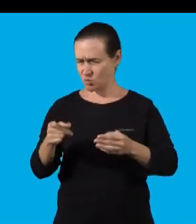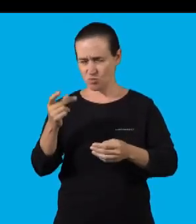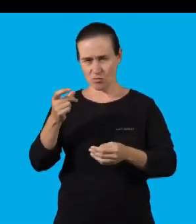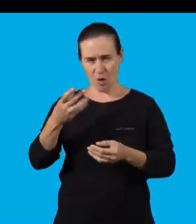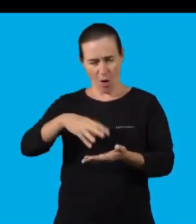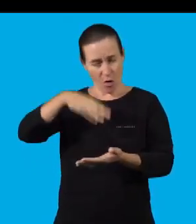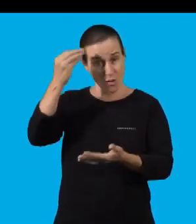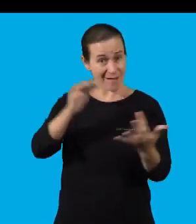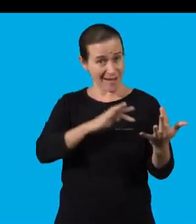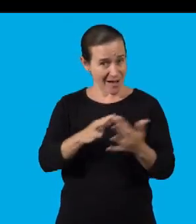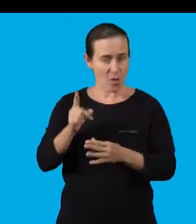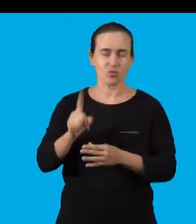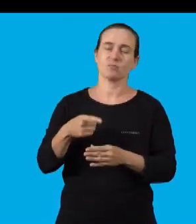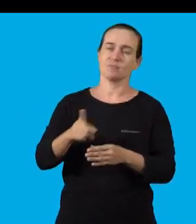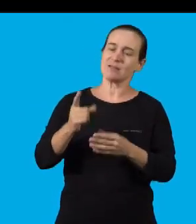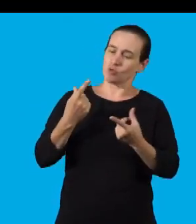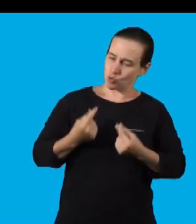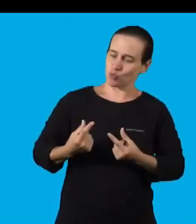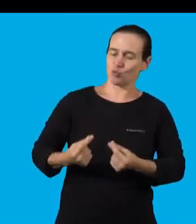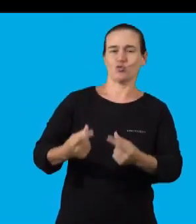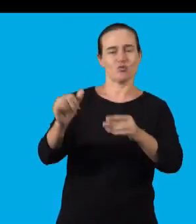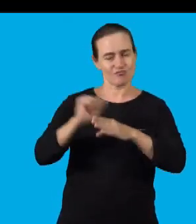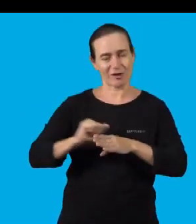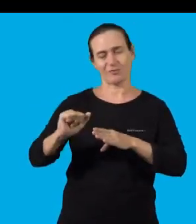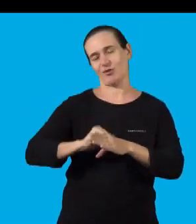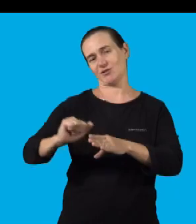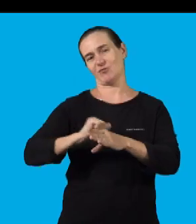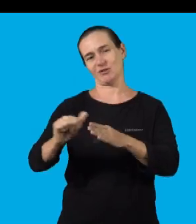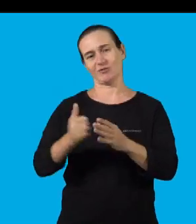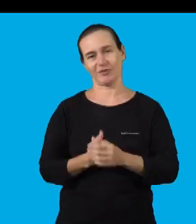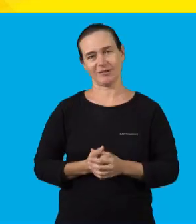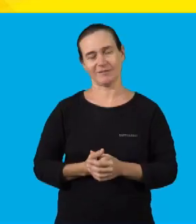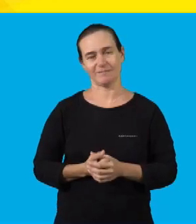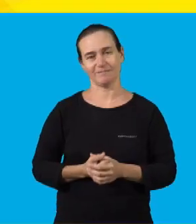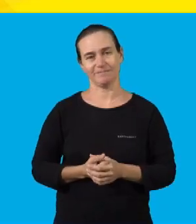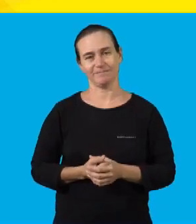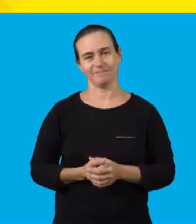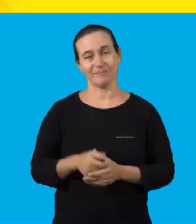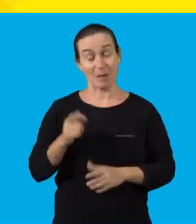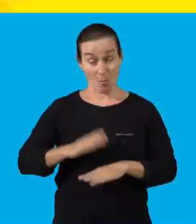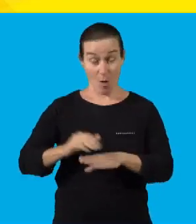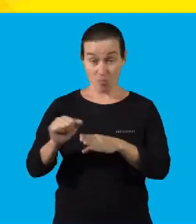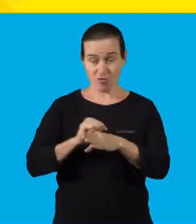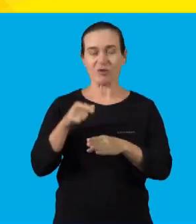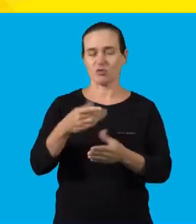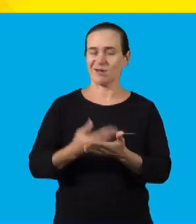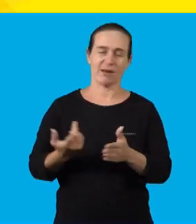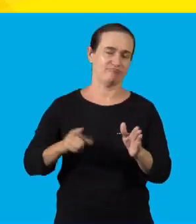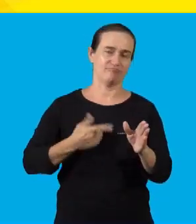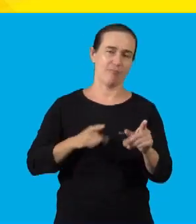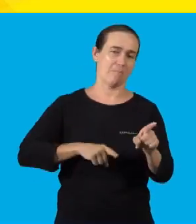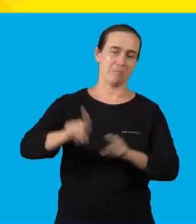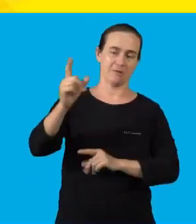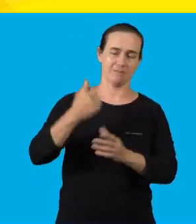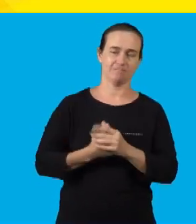know maths, is of course to do maths. The more you practice, the more you'll be able to master these